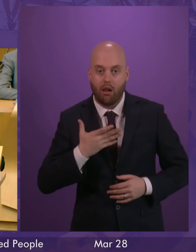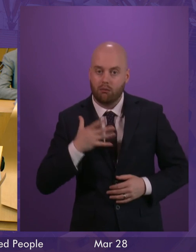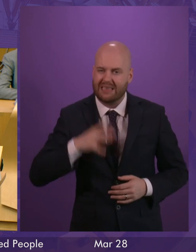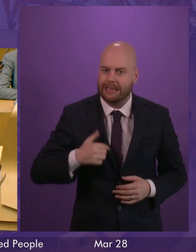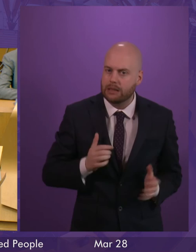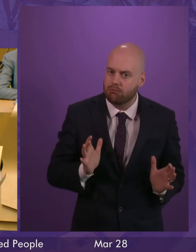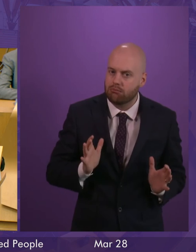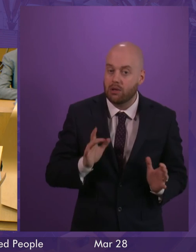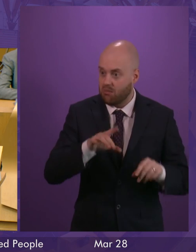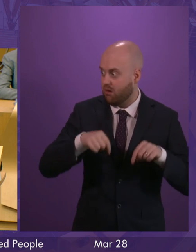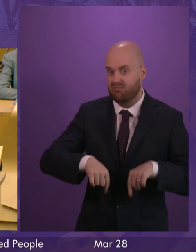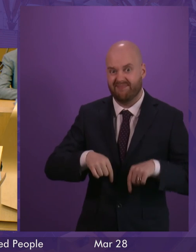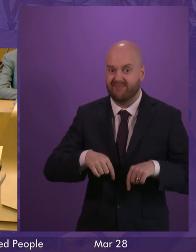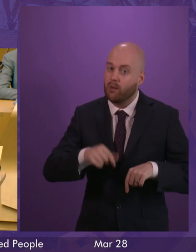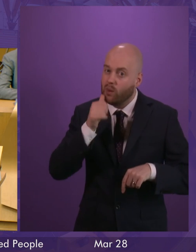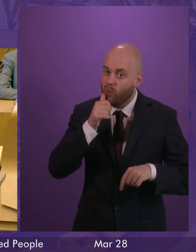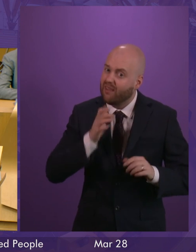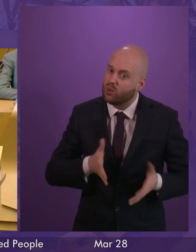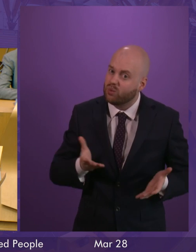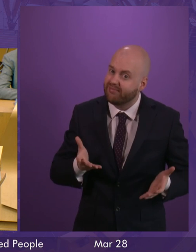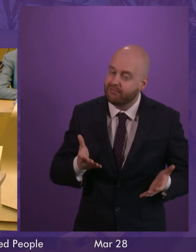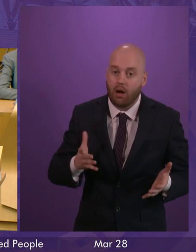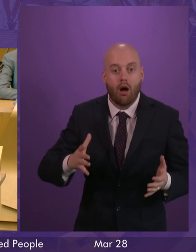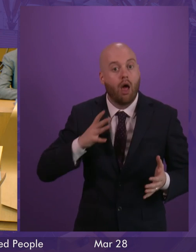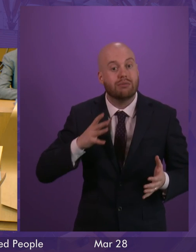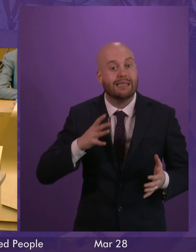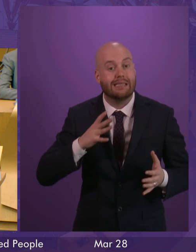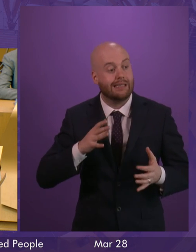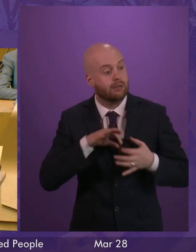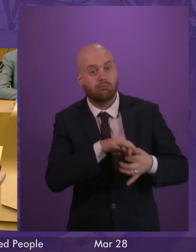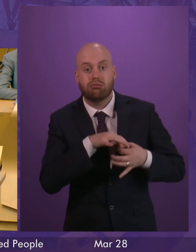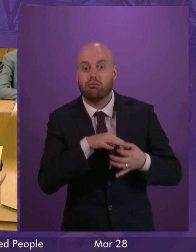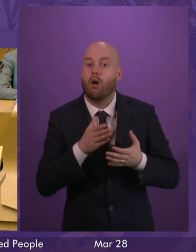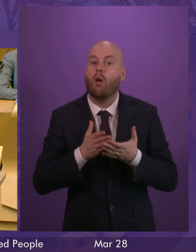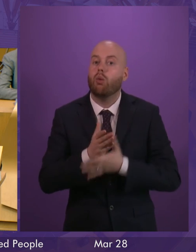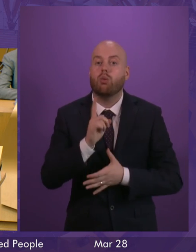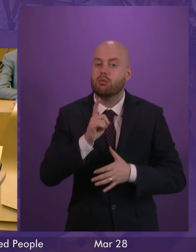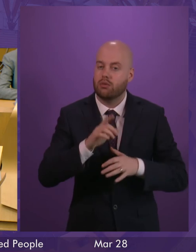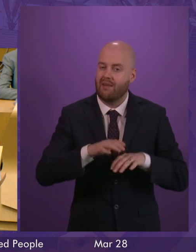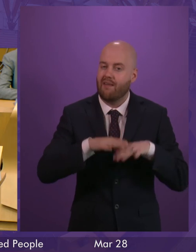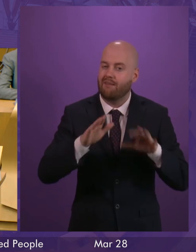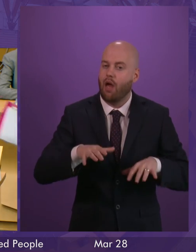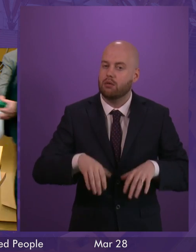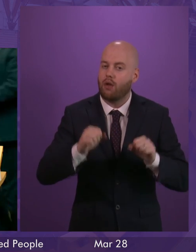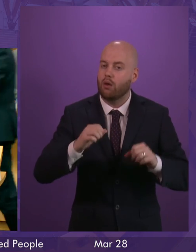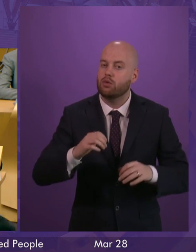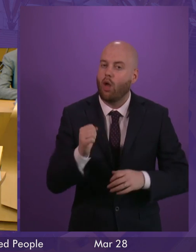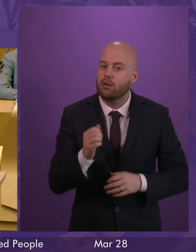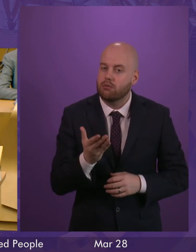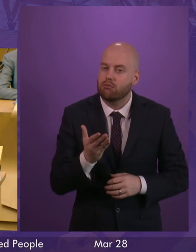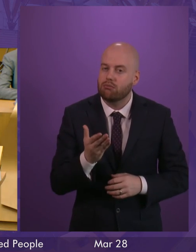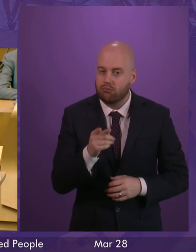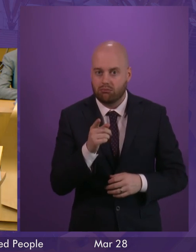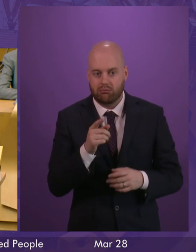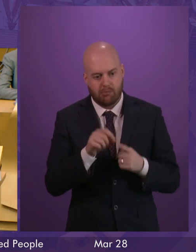this agenda, that is the case. We already do that, for example, through Fair Start Scotland, where we are taking a very different approach to the work programmes that existed